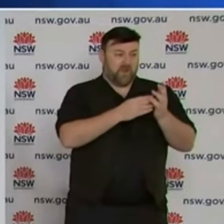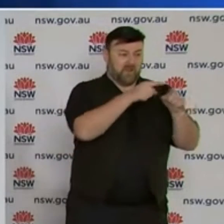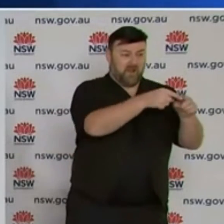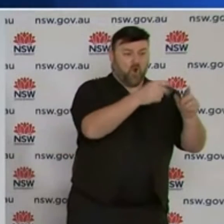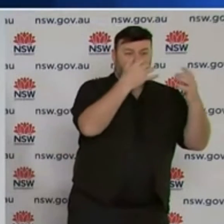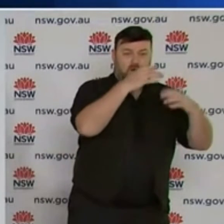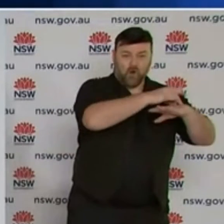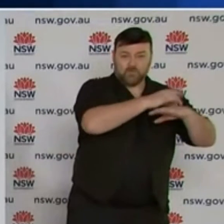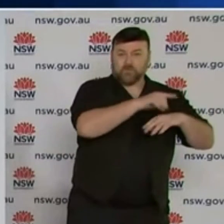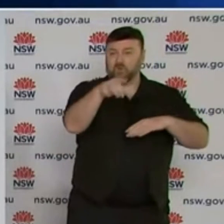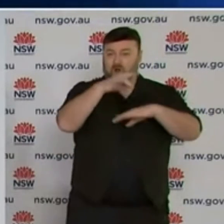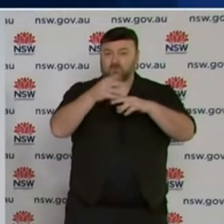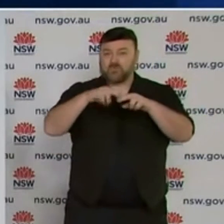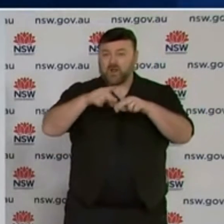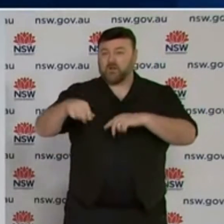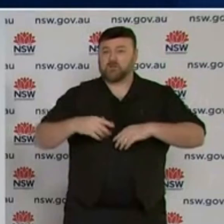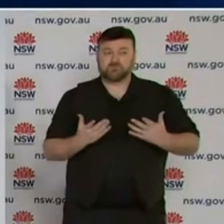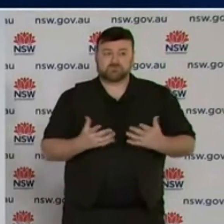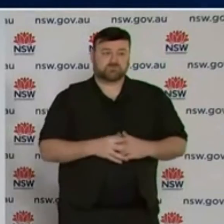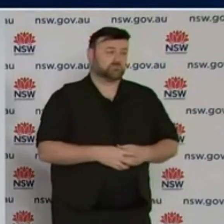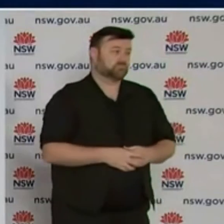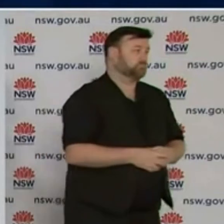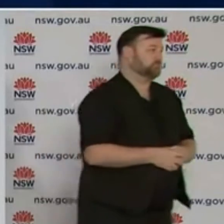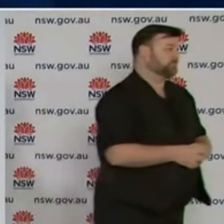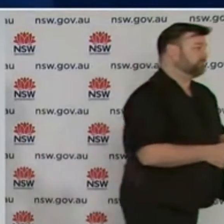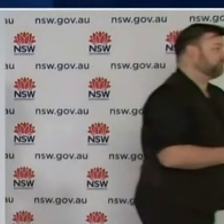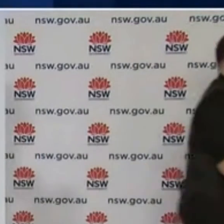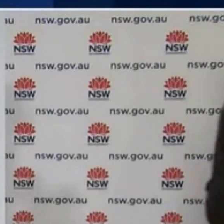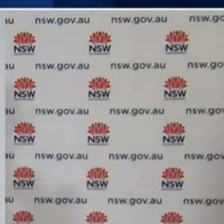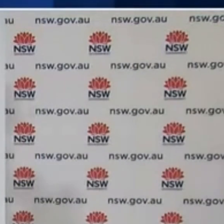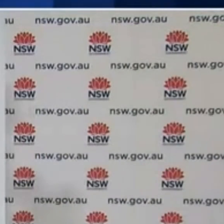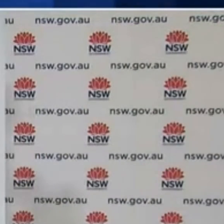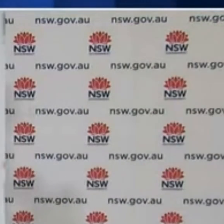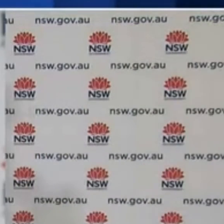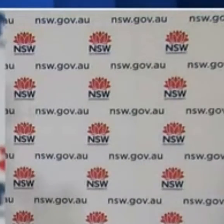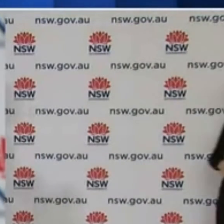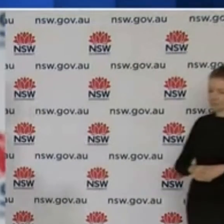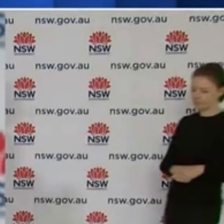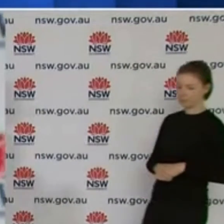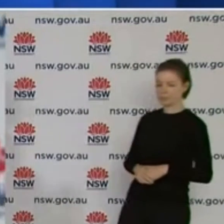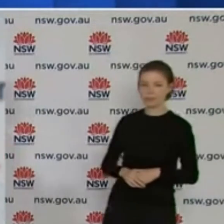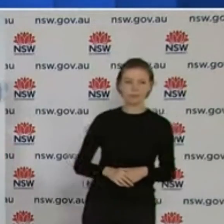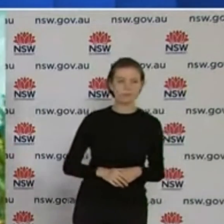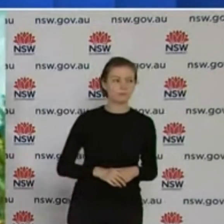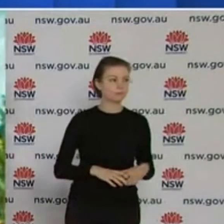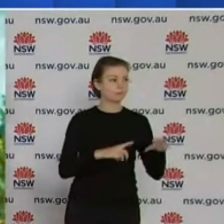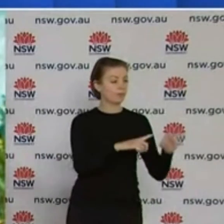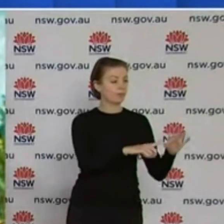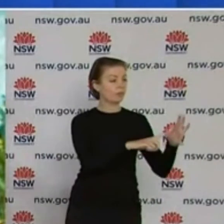reduce the number of trauma and distress that families go through. Premier, you spoke before about getting cases down to a reasonable level before we do big